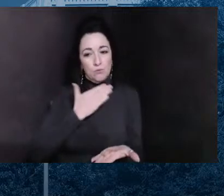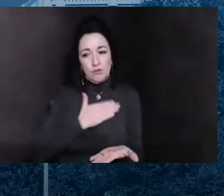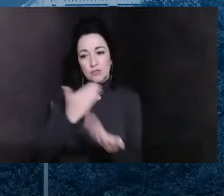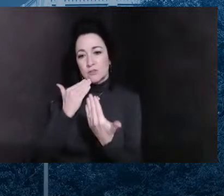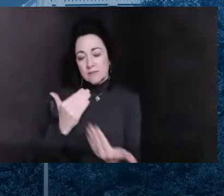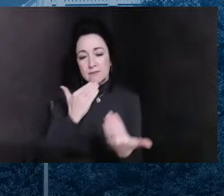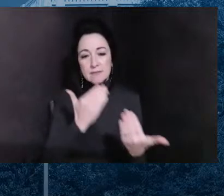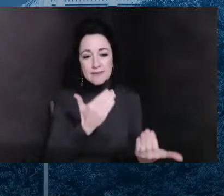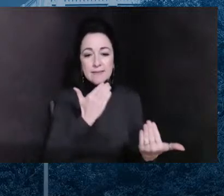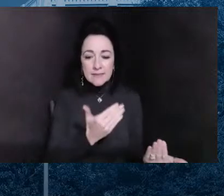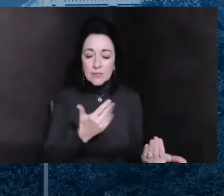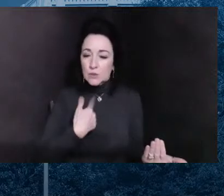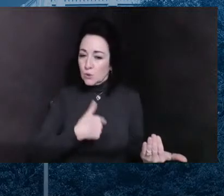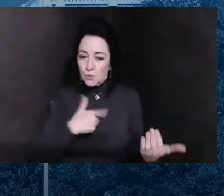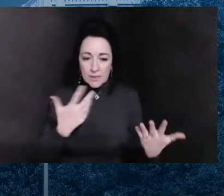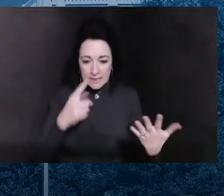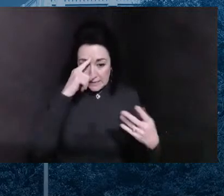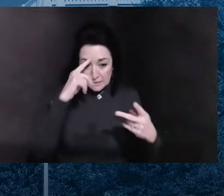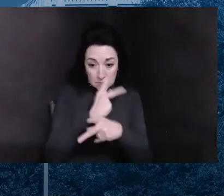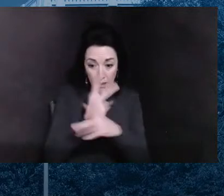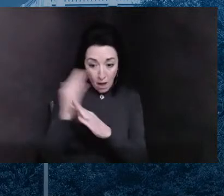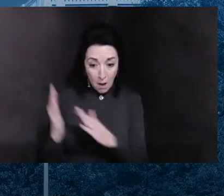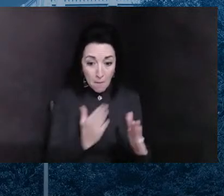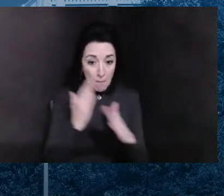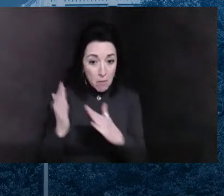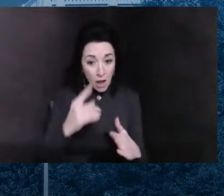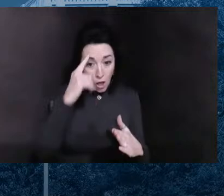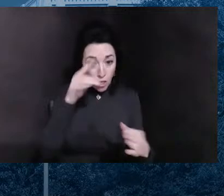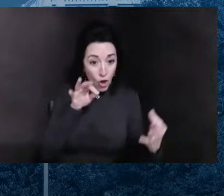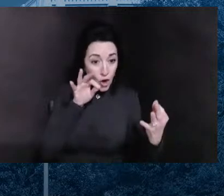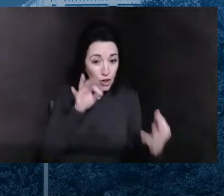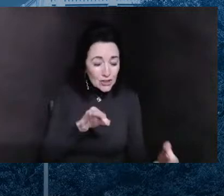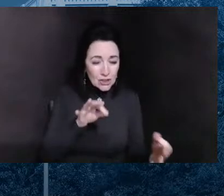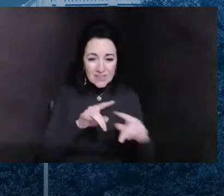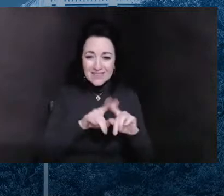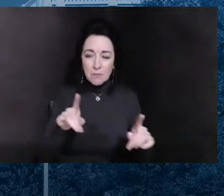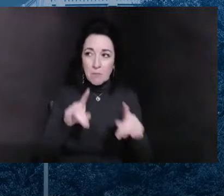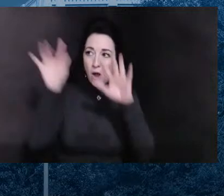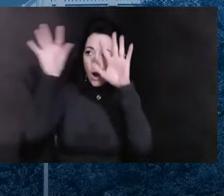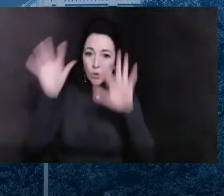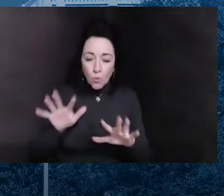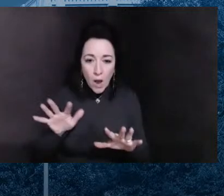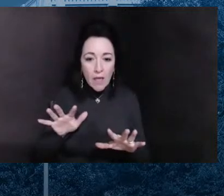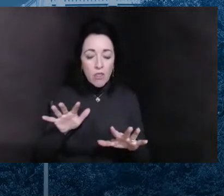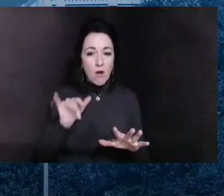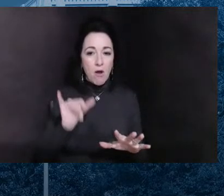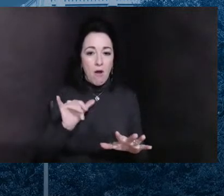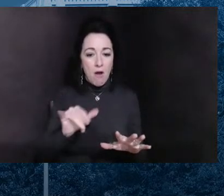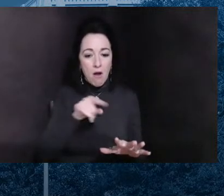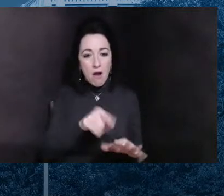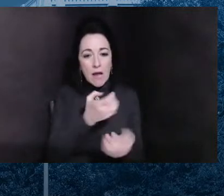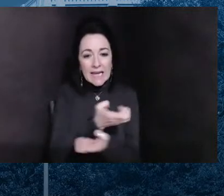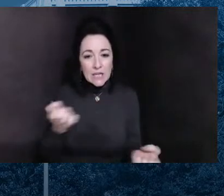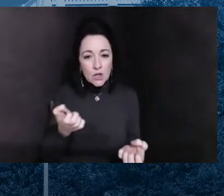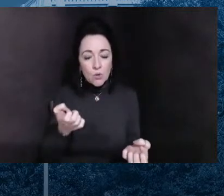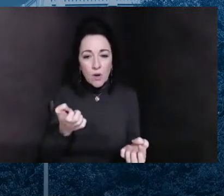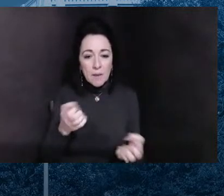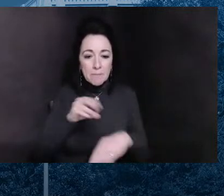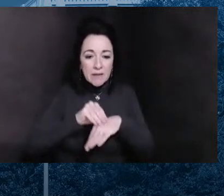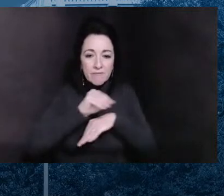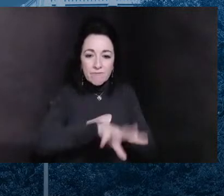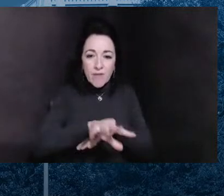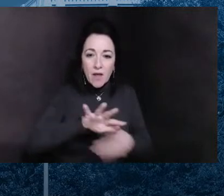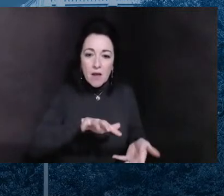some miscalculations, had some challenges with weather and freezing equipment and that type of thing, but we learned a